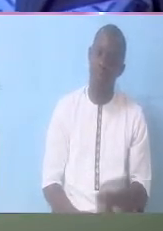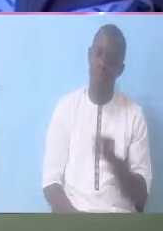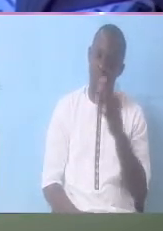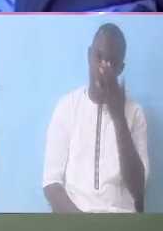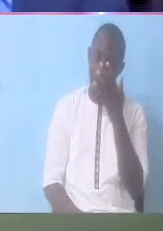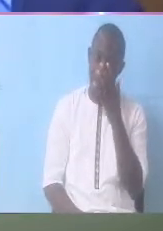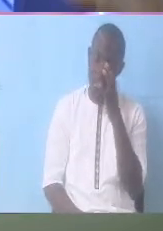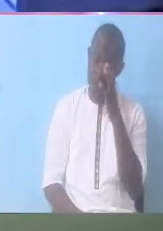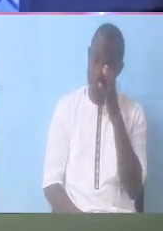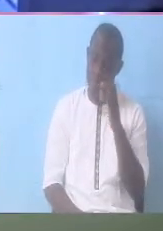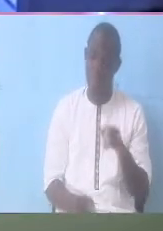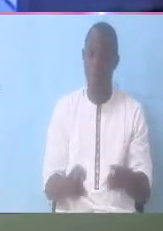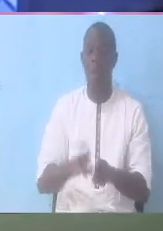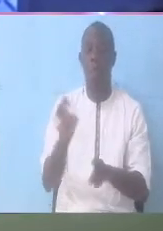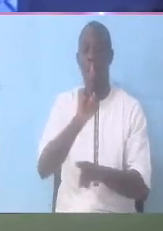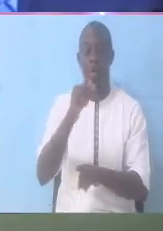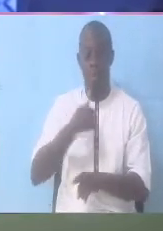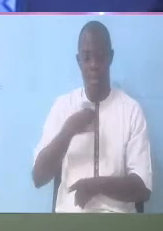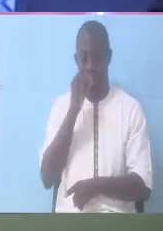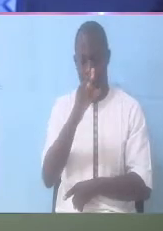are evidences, please.